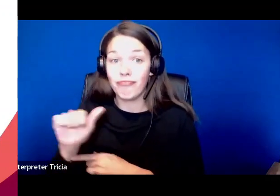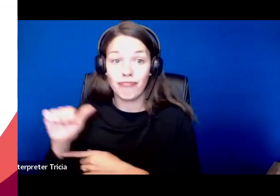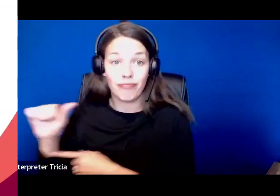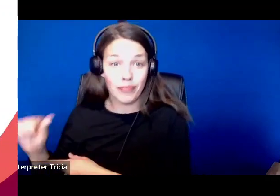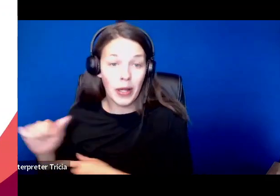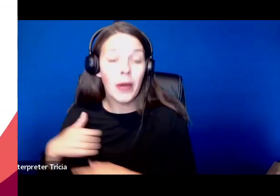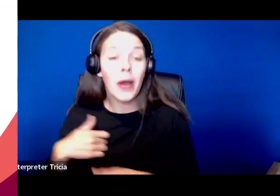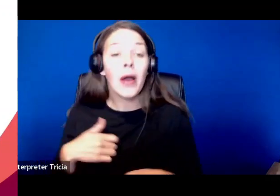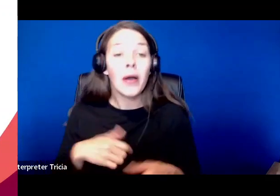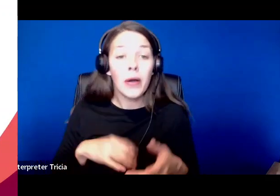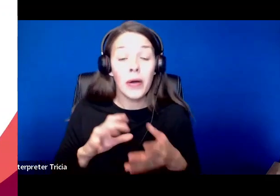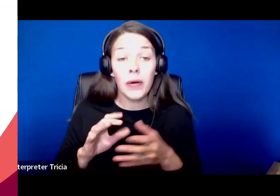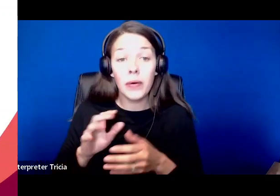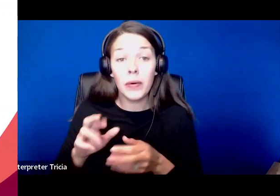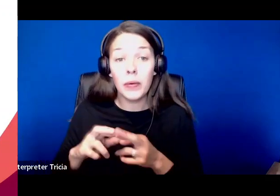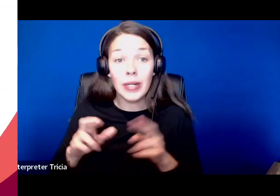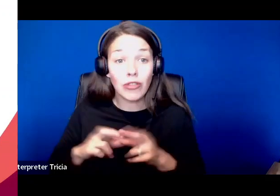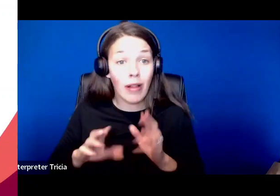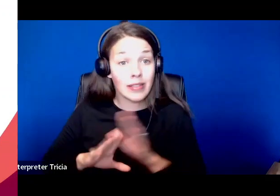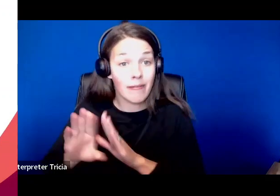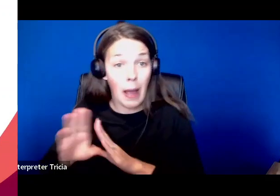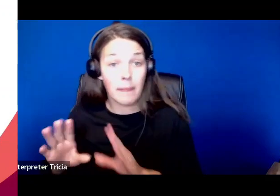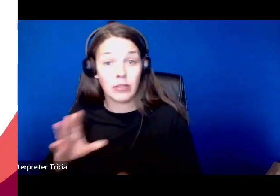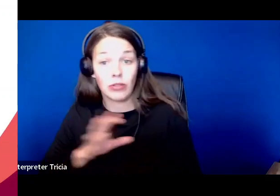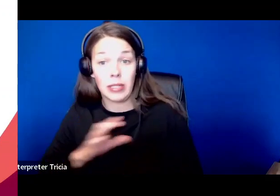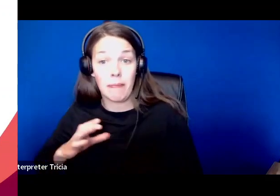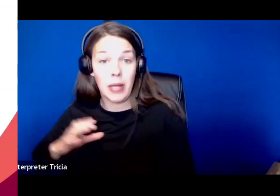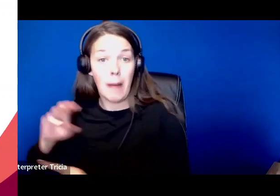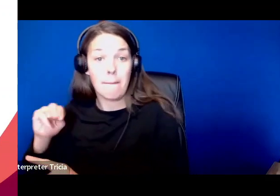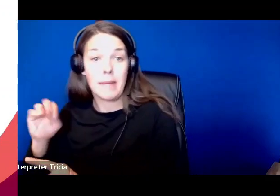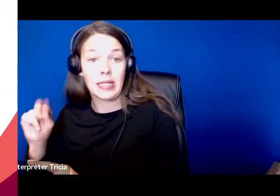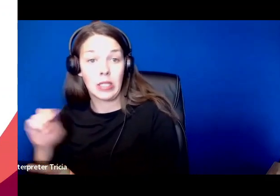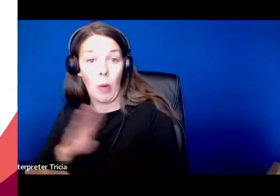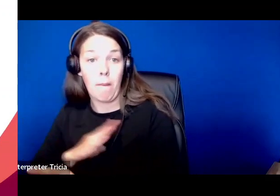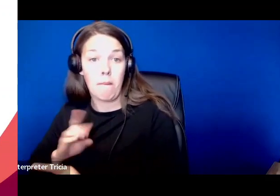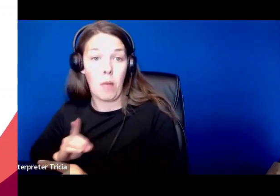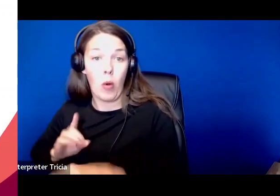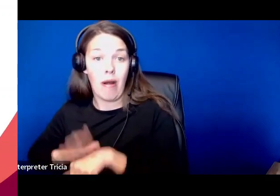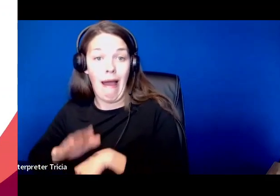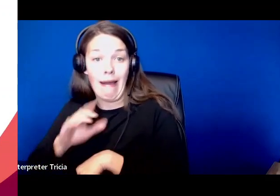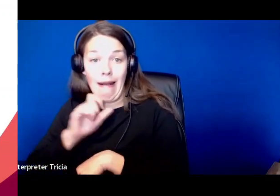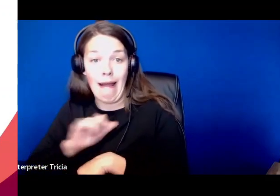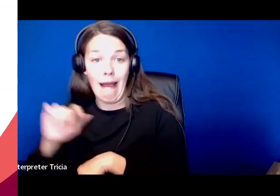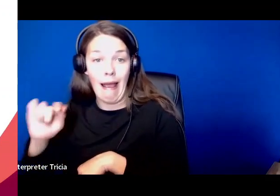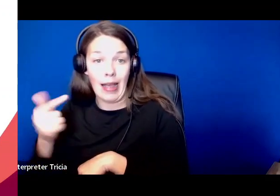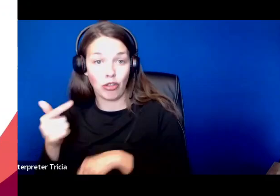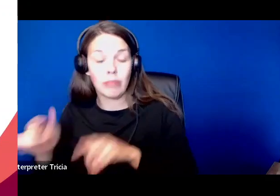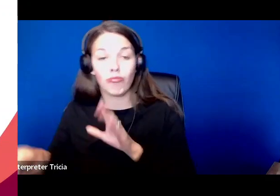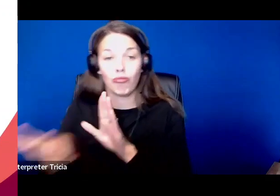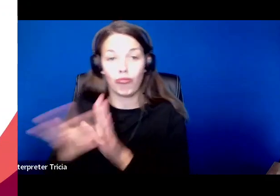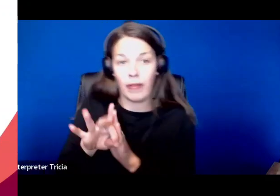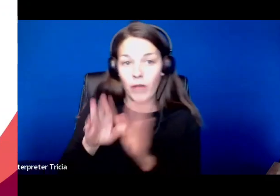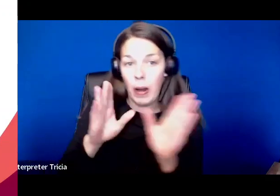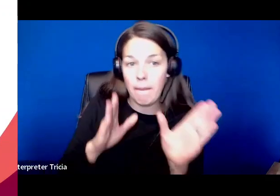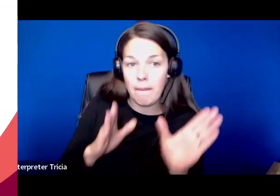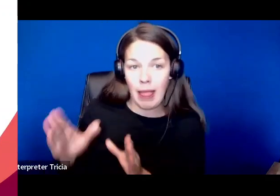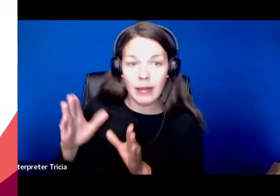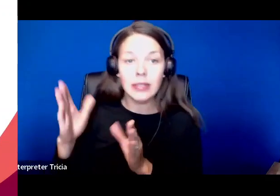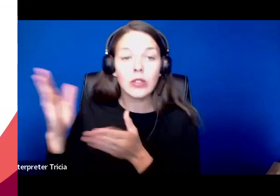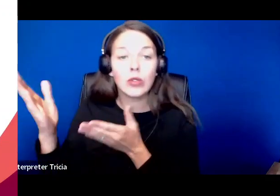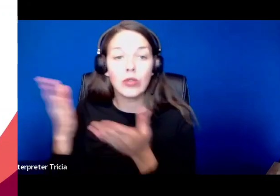Arrowhead Regional Development Commission are designated by the Minnesota Board on Aging as the Area Agency on Aging for Planning and